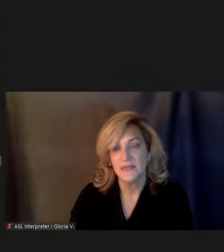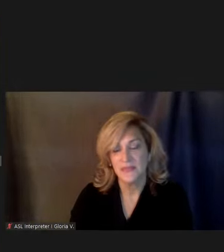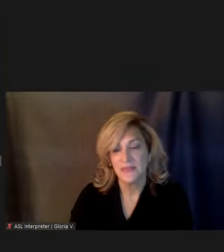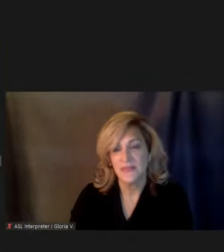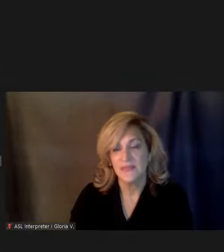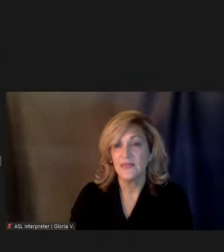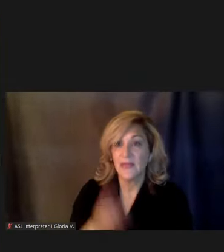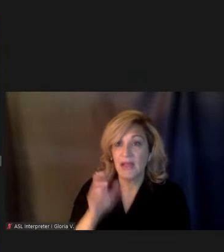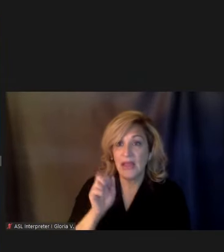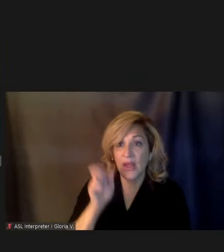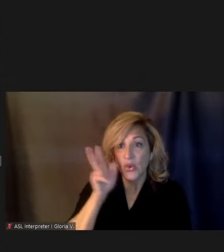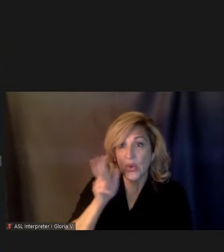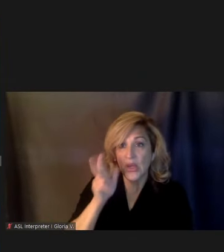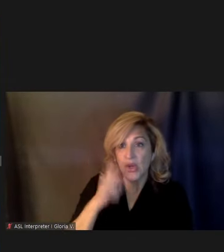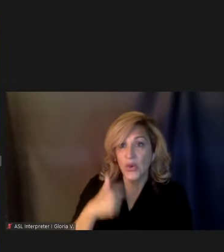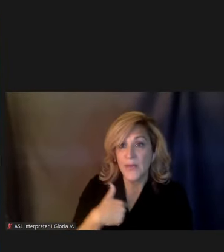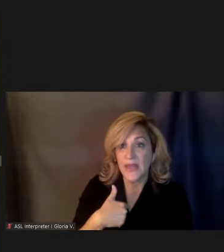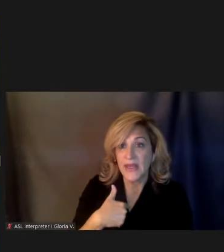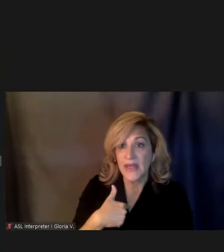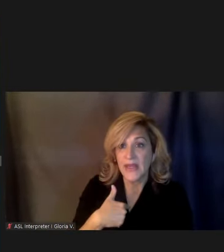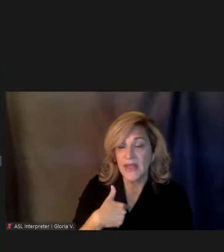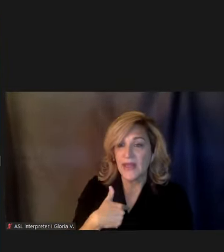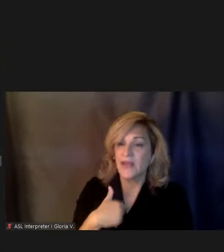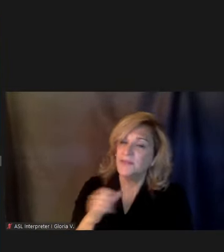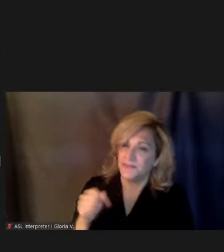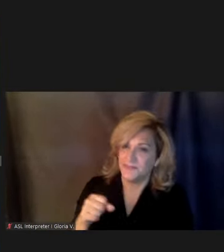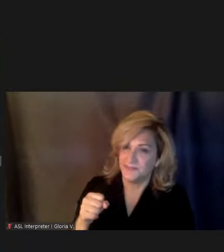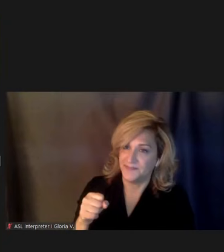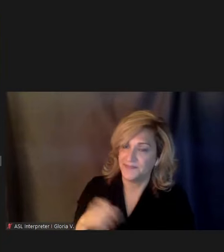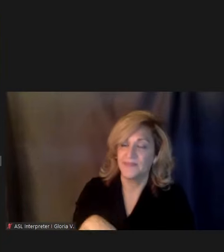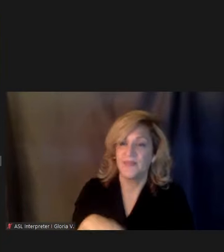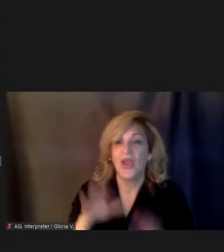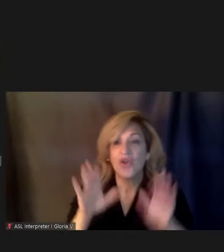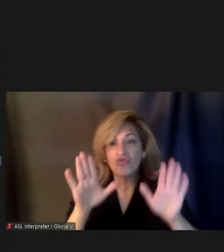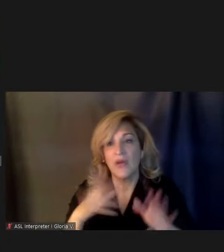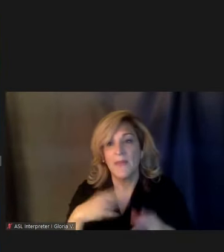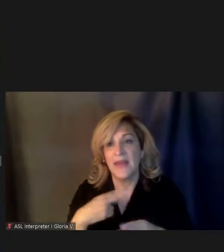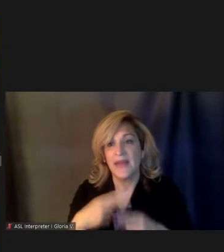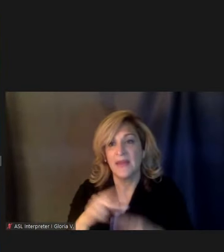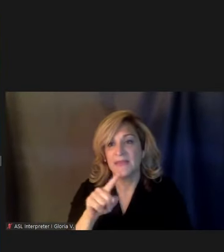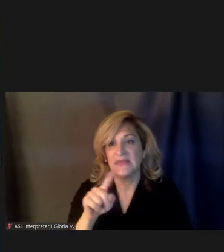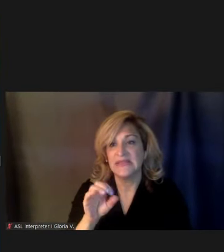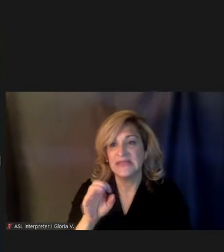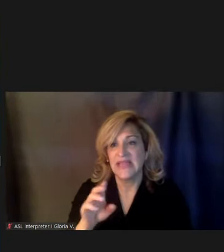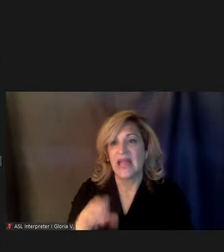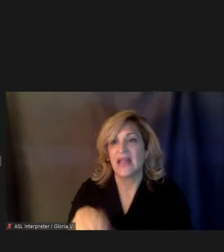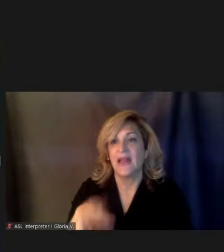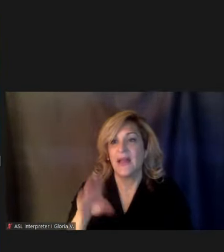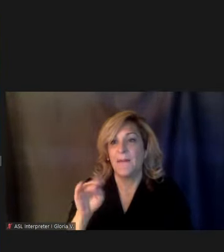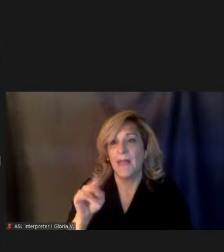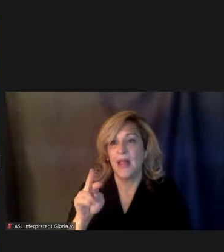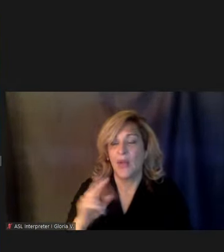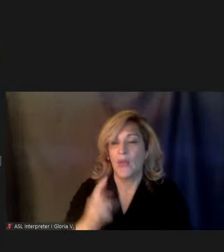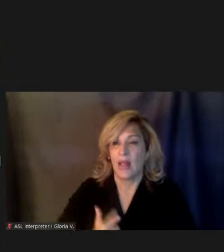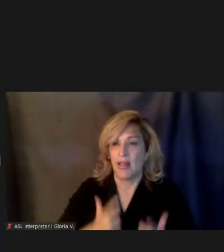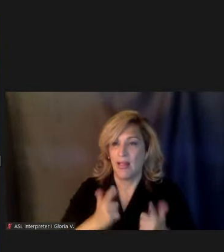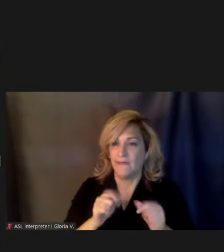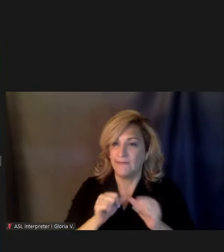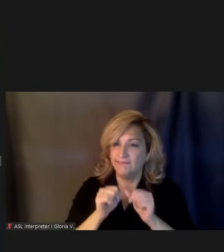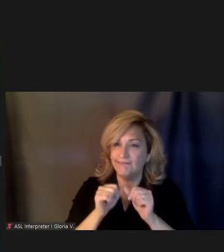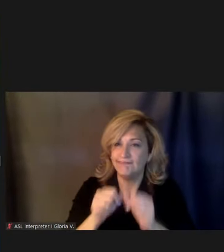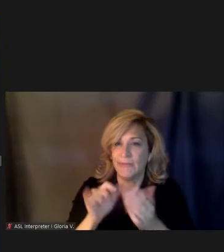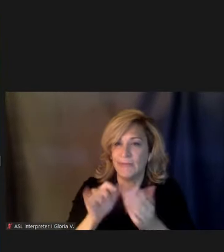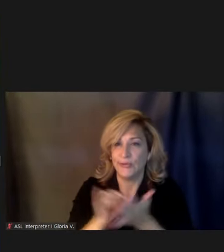Can you hear me? Yes, we can. Great. My name is Zach Miller. I am a lifelong Queens resident and proud member of the trucking